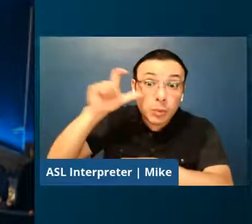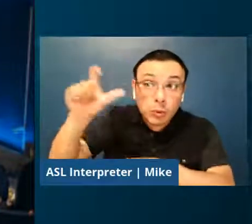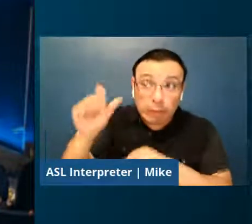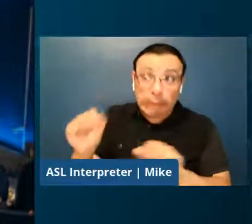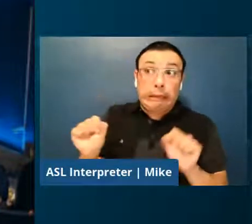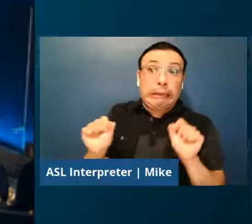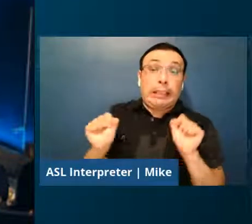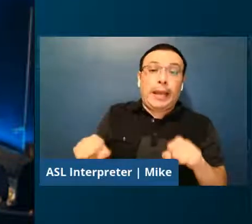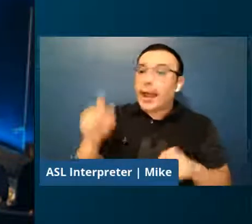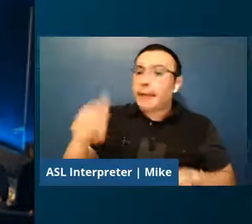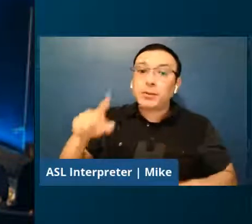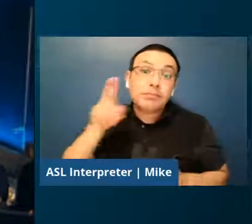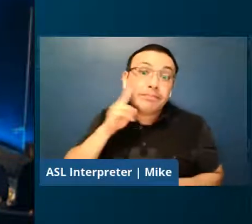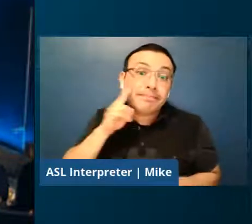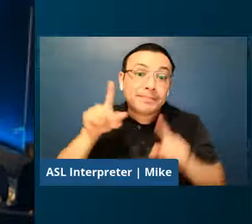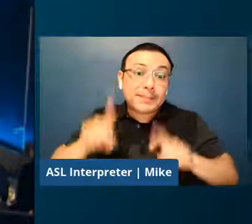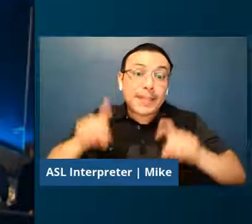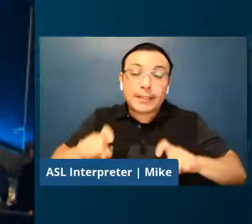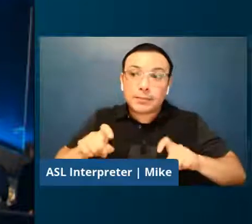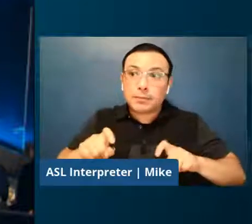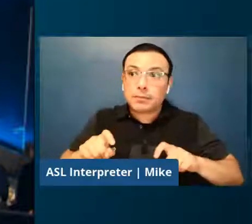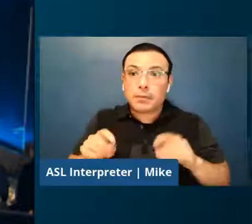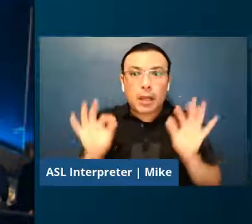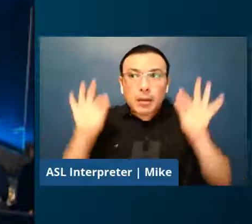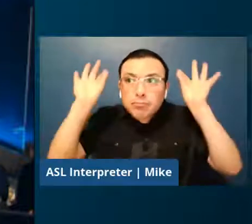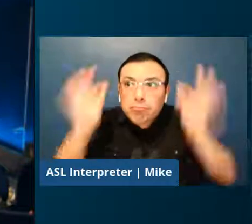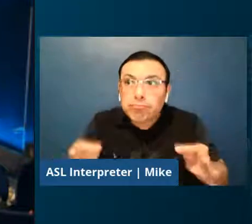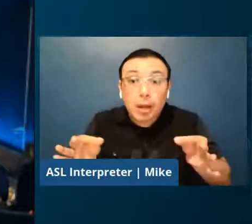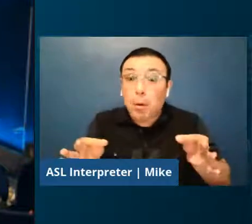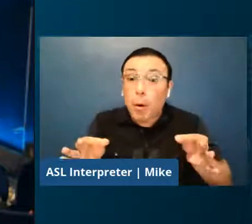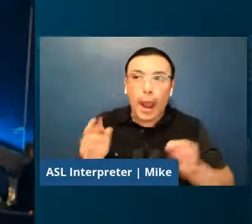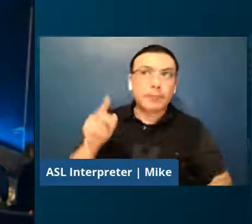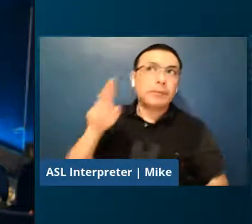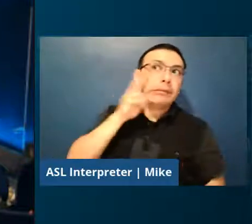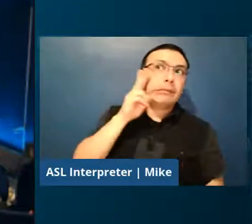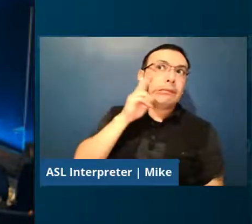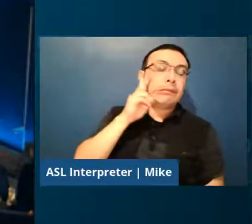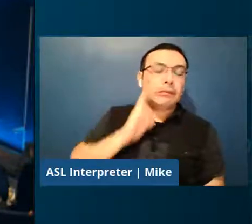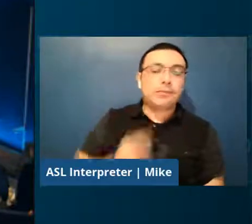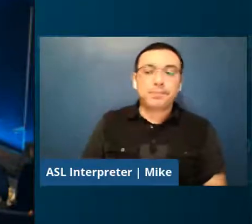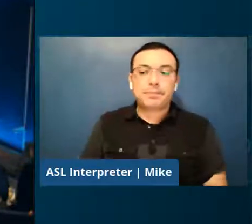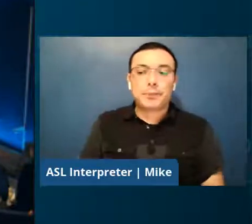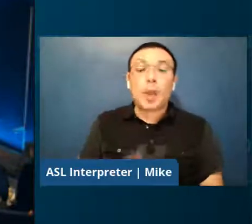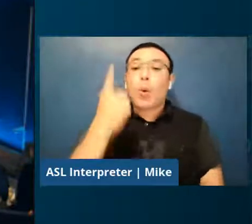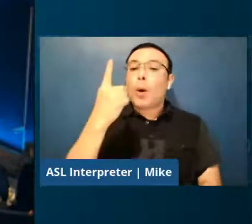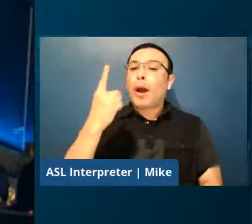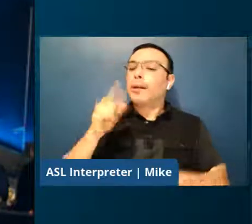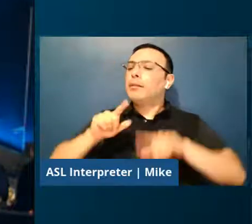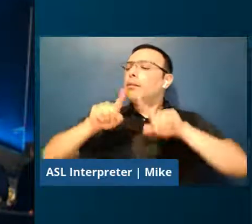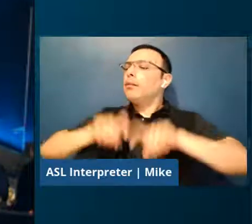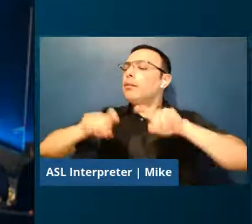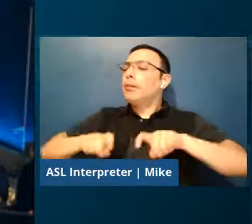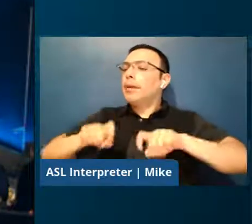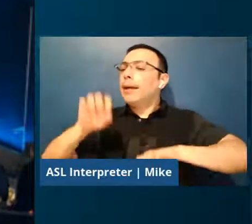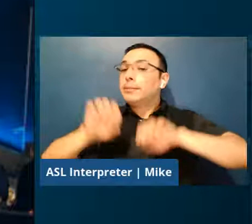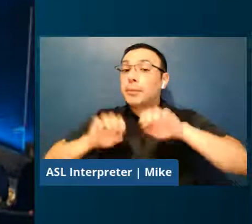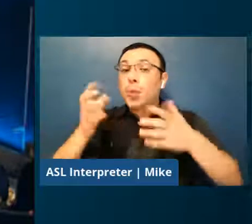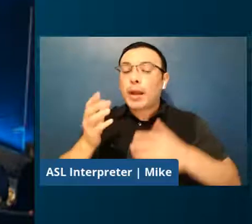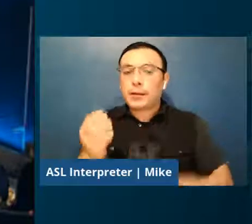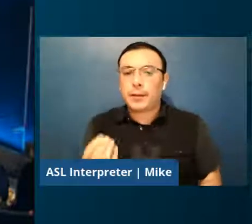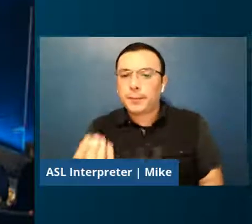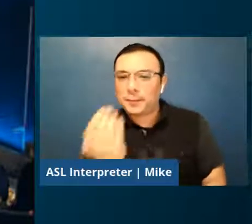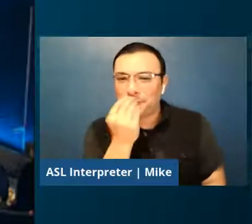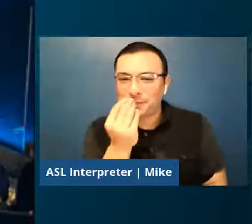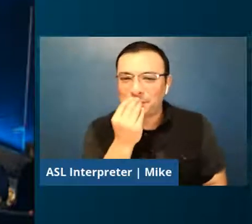with was, of course, space food. Now, throughout history, explorers have always had to deal with the availability of